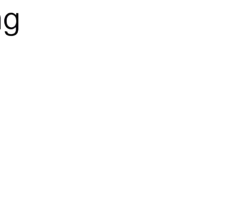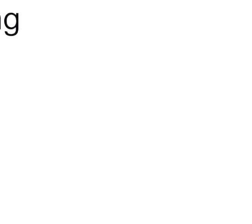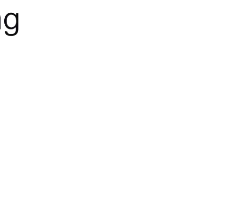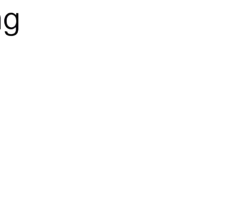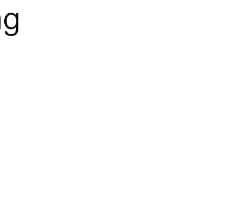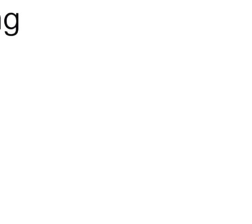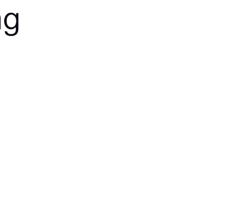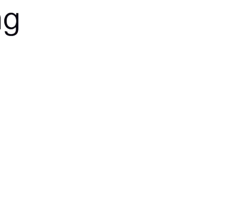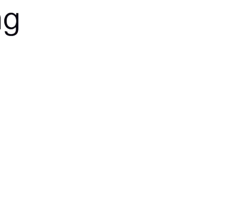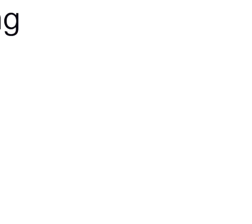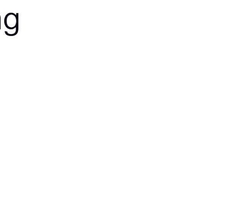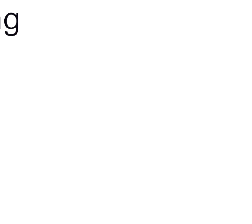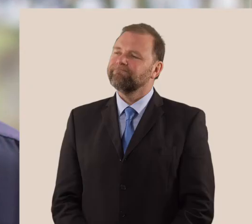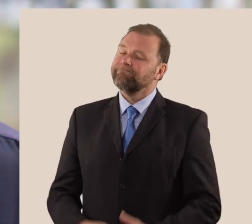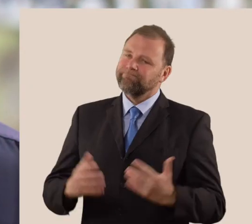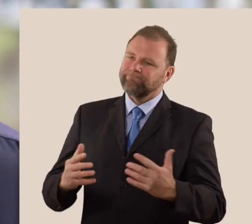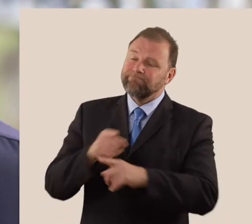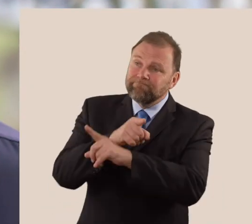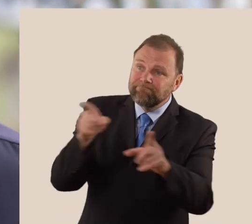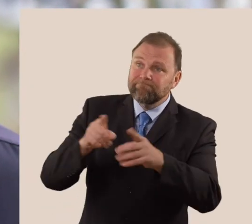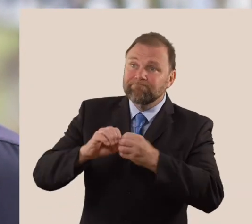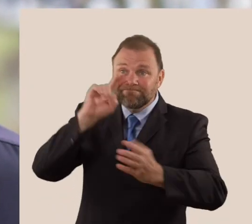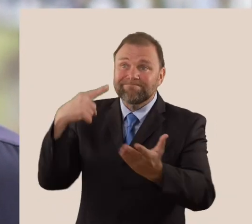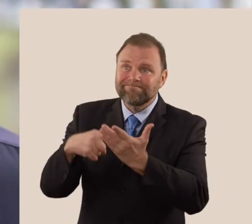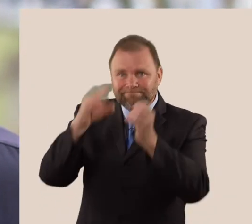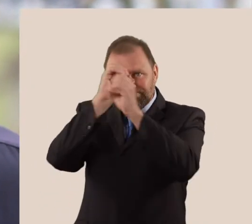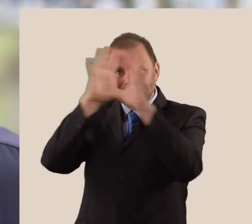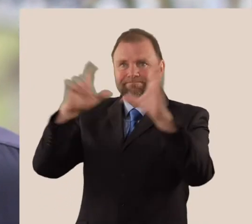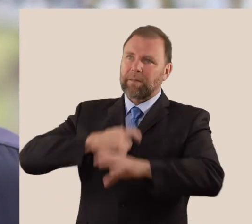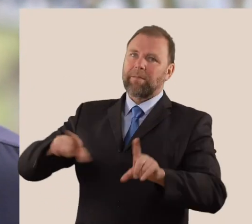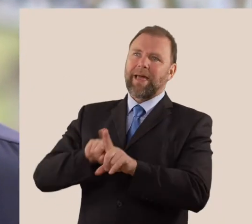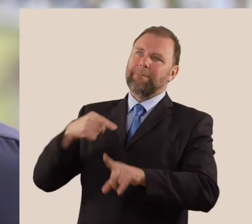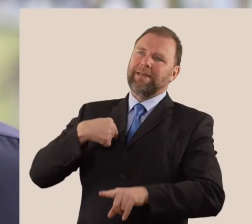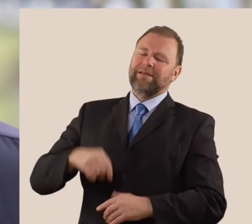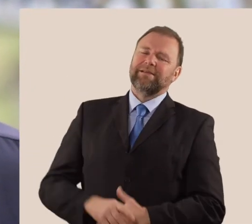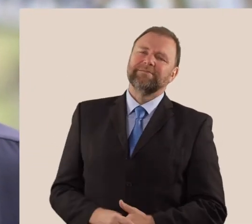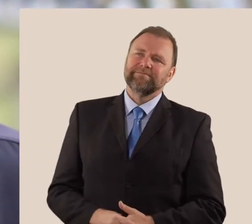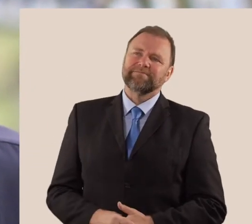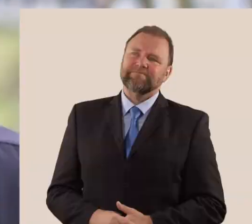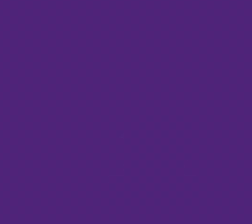So when you're making decisions, think of people like me.